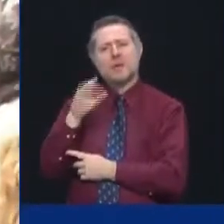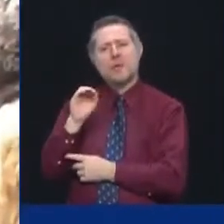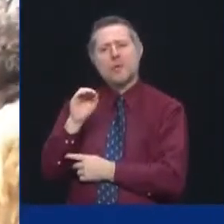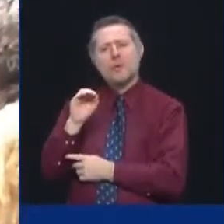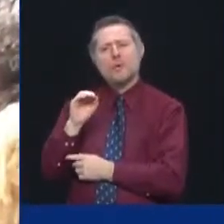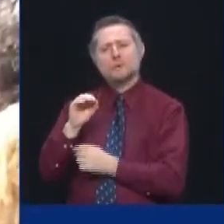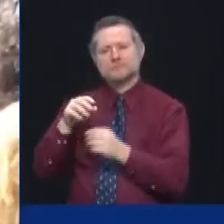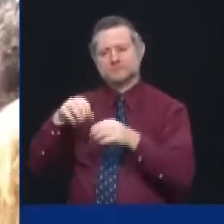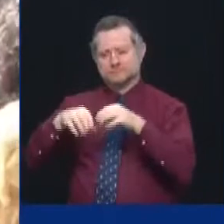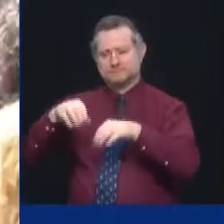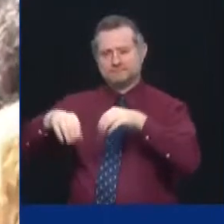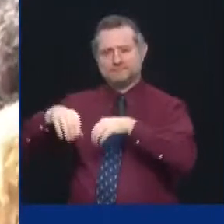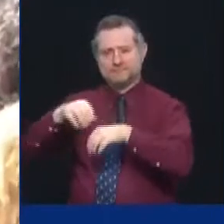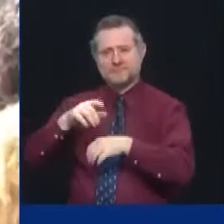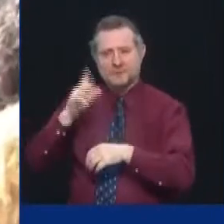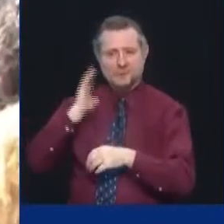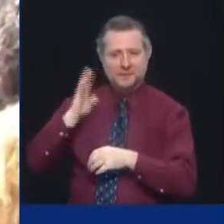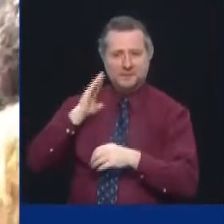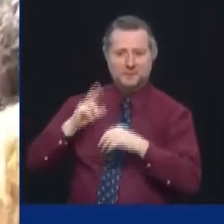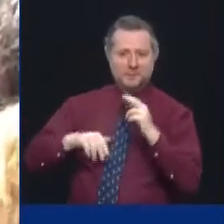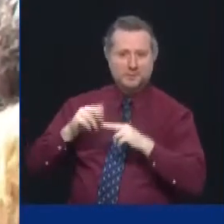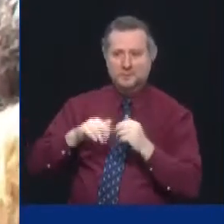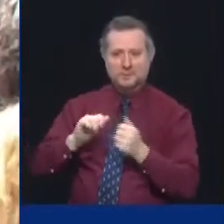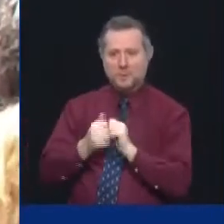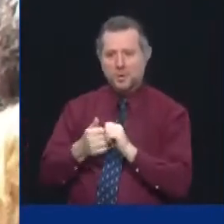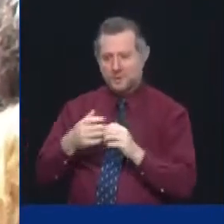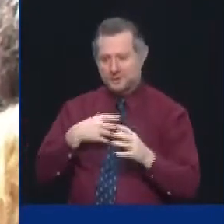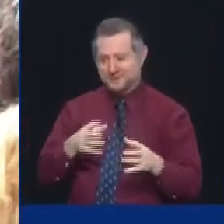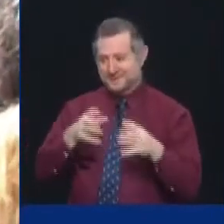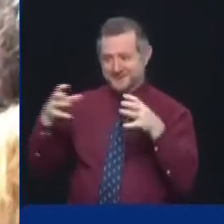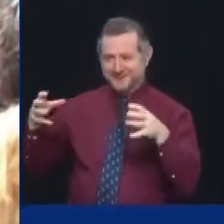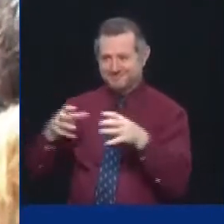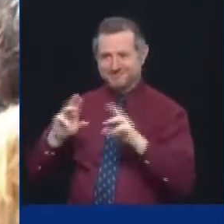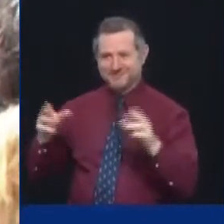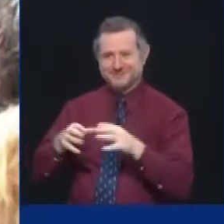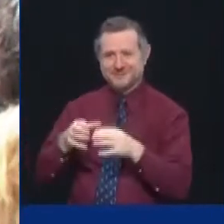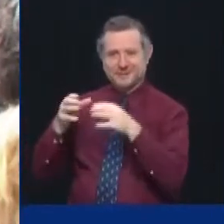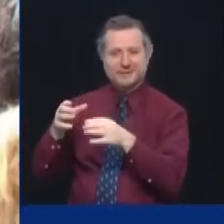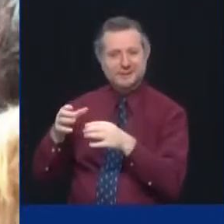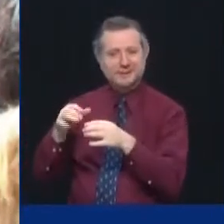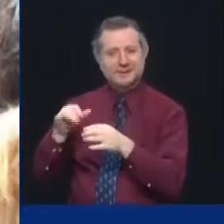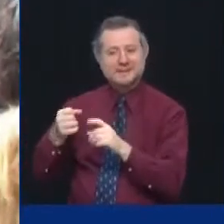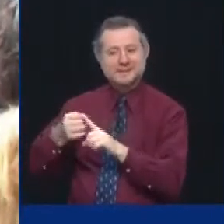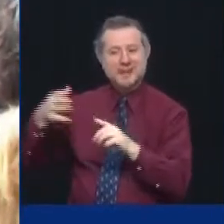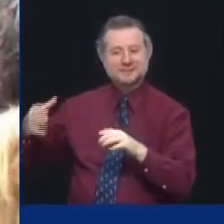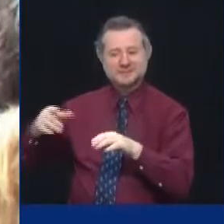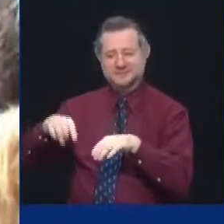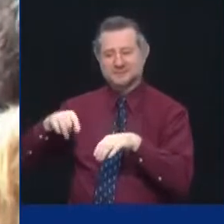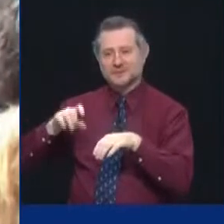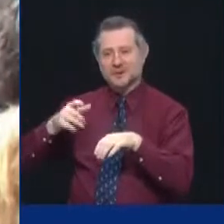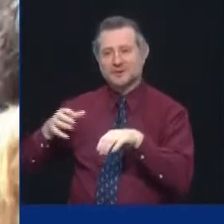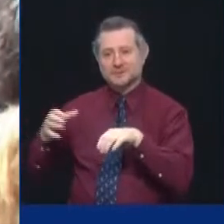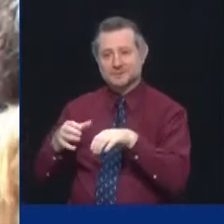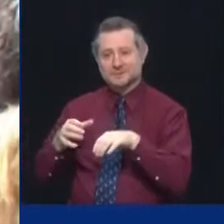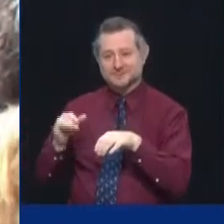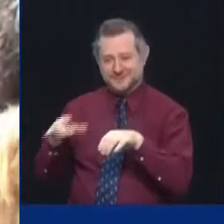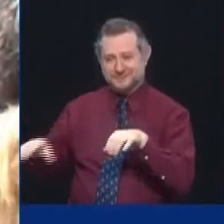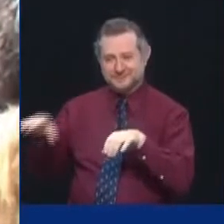Authority bus terminal, finally, which has been a blight on the city of New York for years. It's supposed to be an